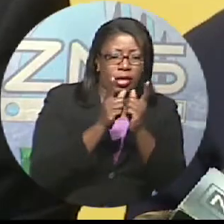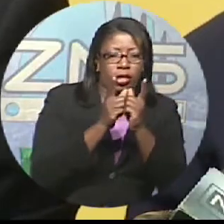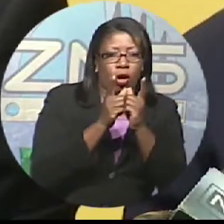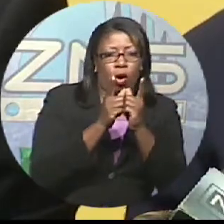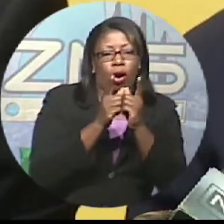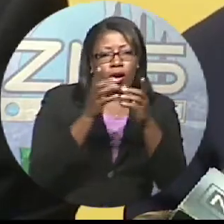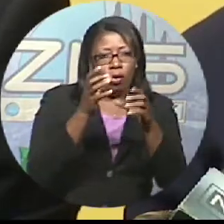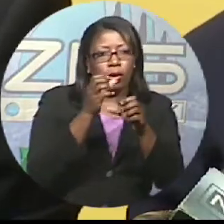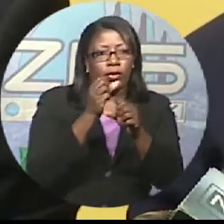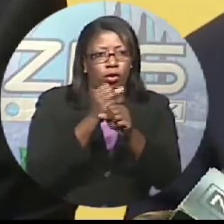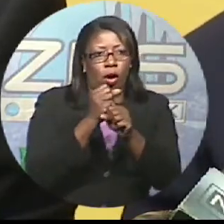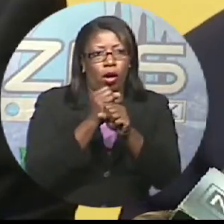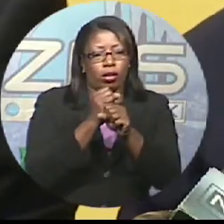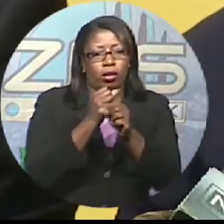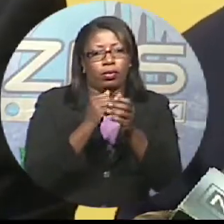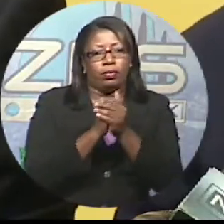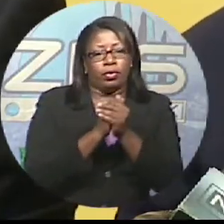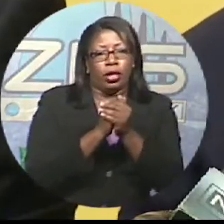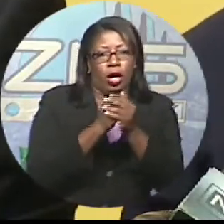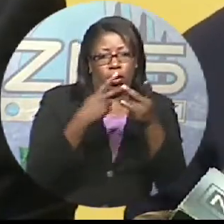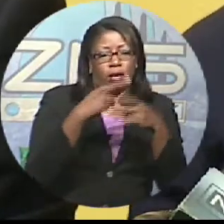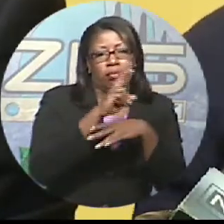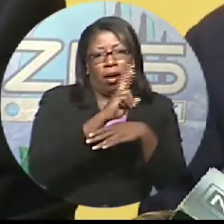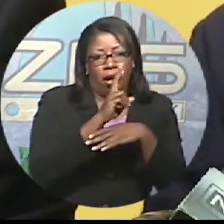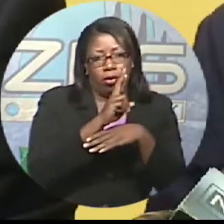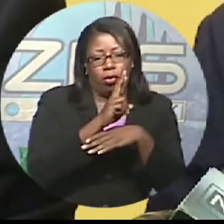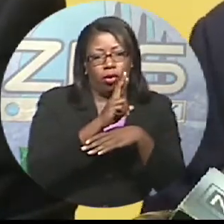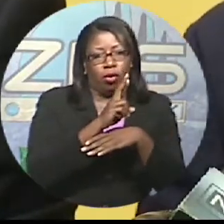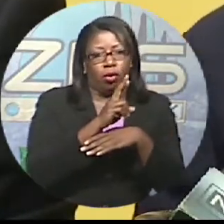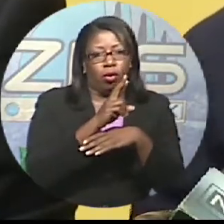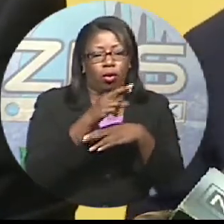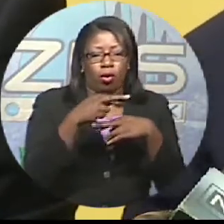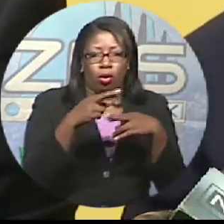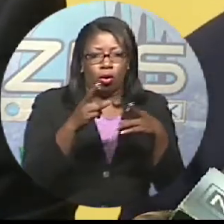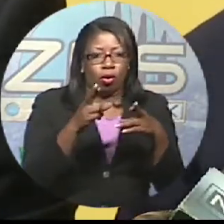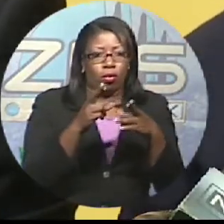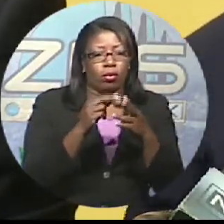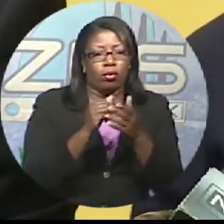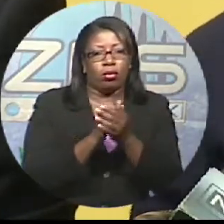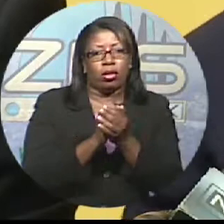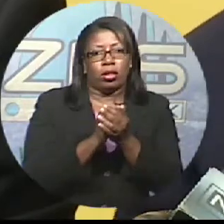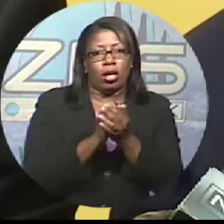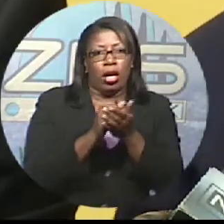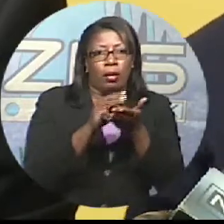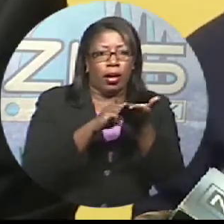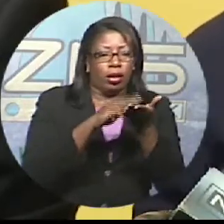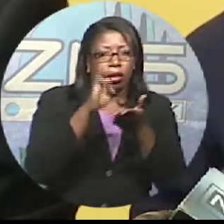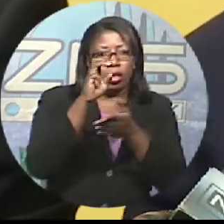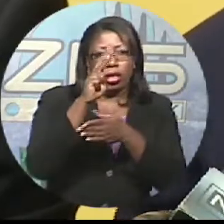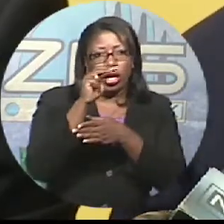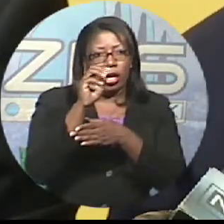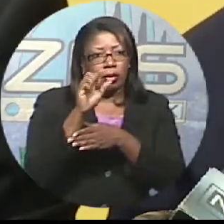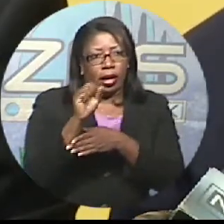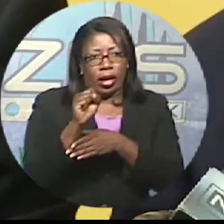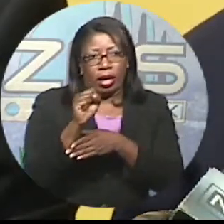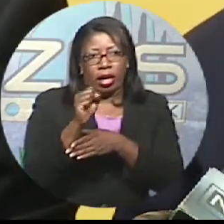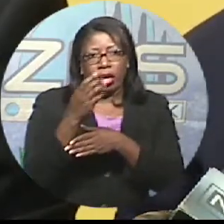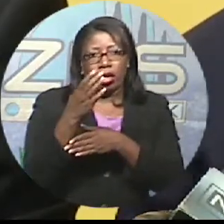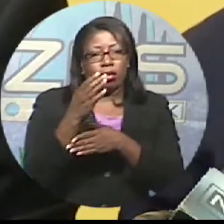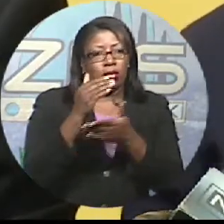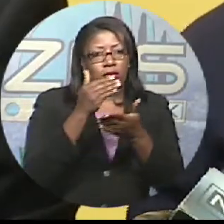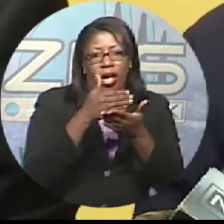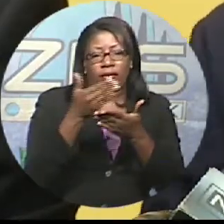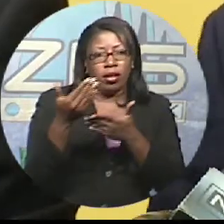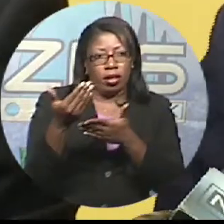Accompanying that has to be bathroom facilities, appropriate medical facilities, appropriate EMS facilities, the full 9